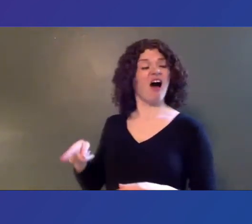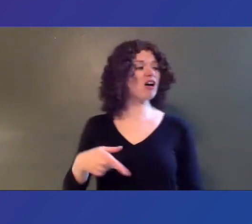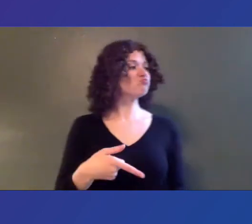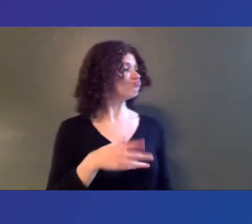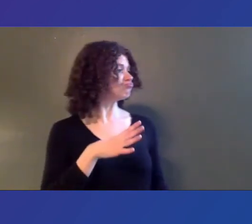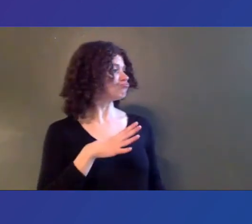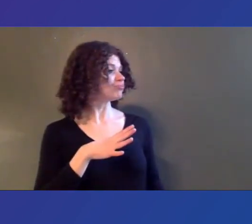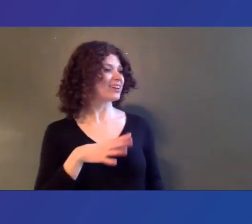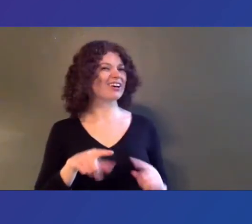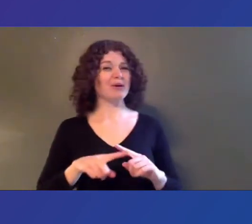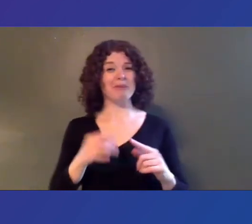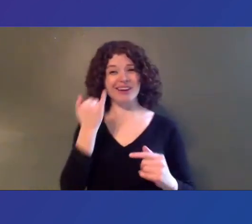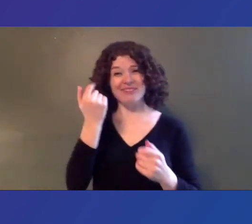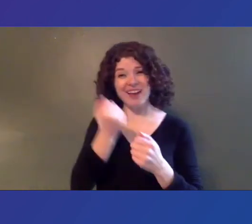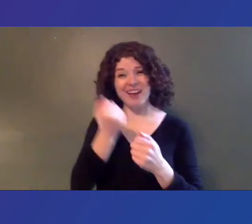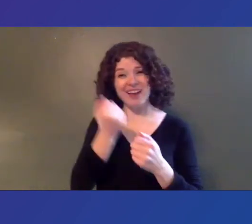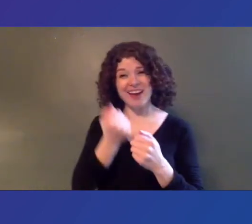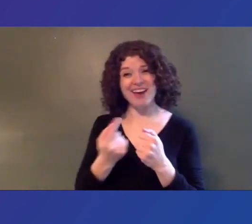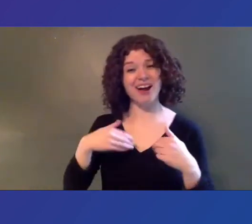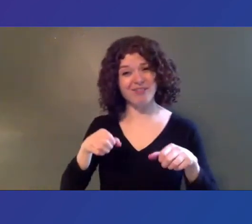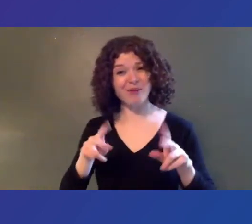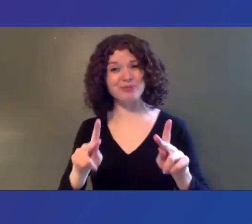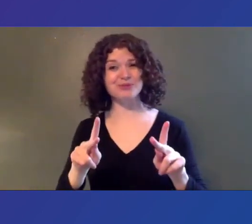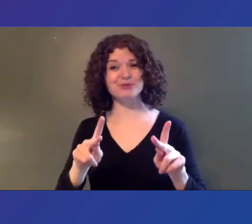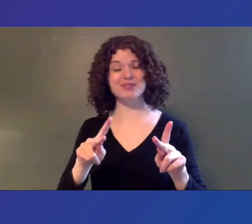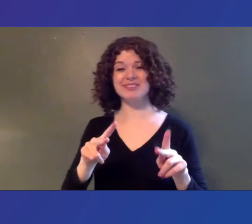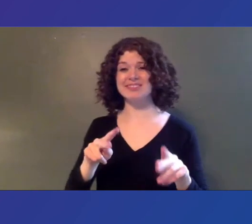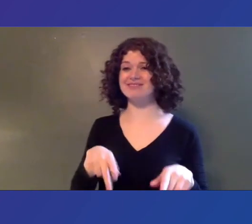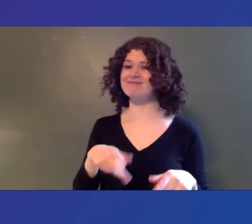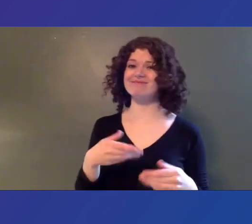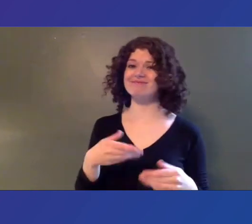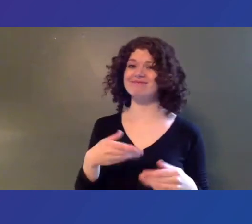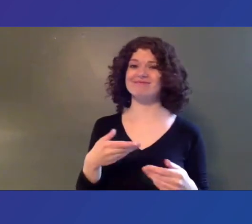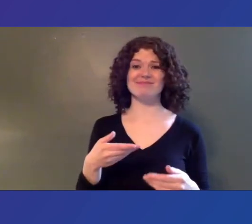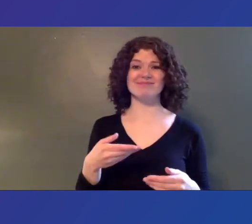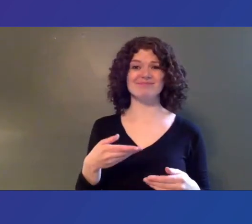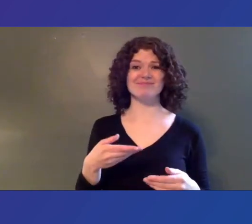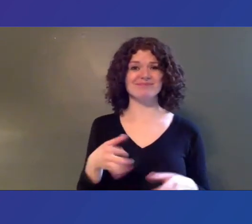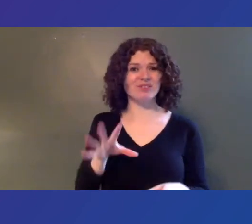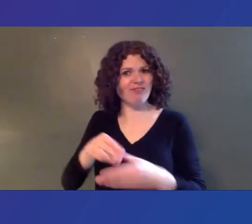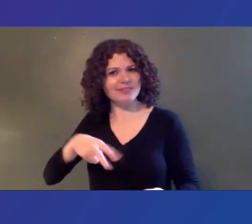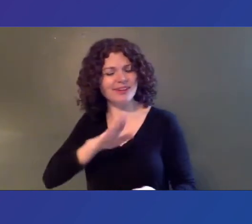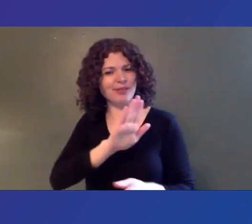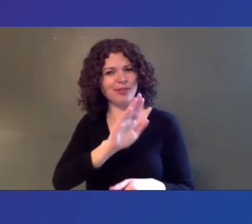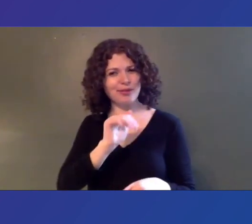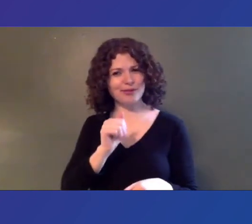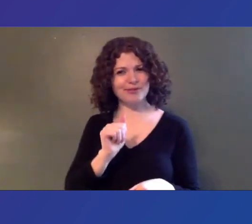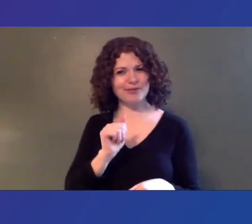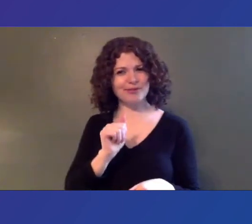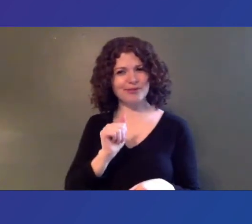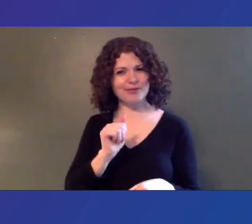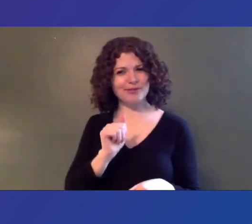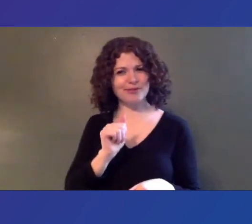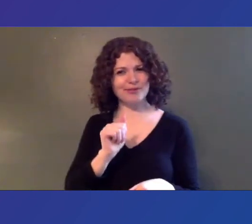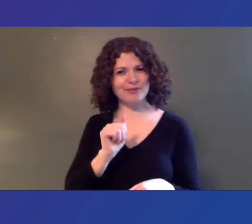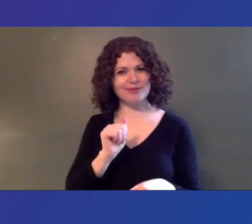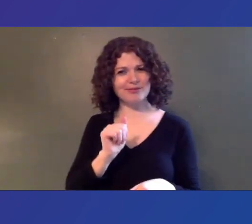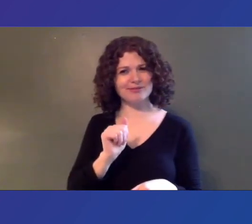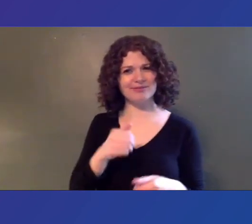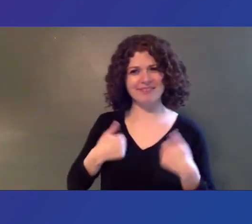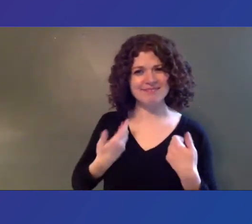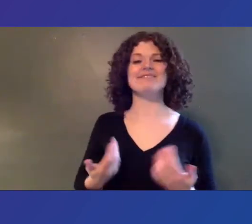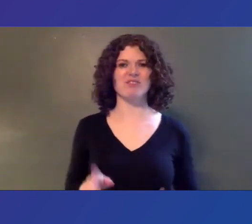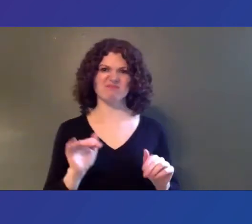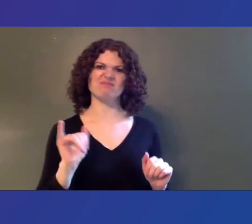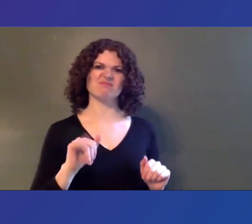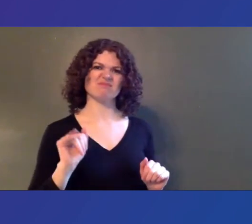that for people to Wow, yes. have access to movement in that Yes, way? I appreciate that. Thank you. Mhm, mhm. We're 10 minutes